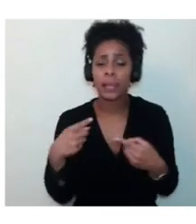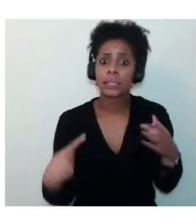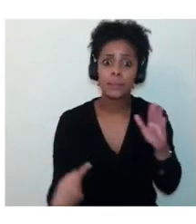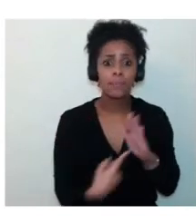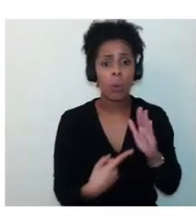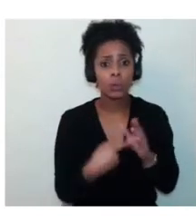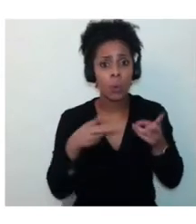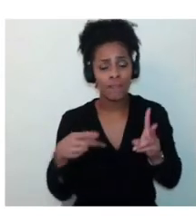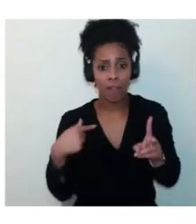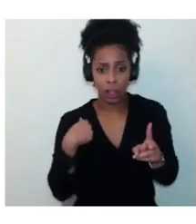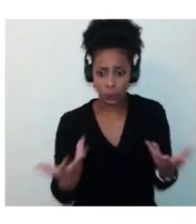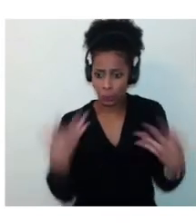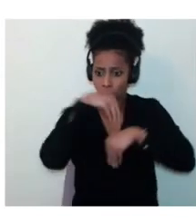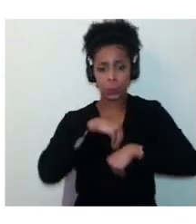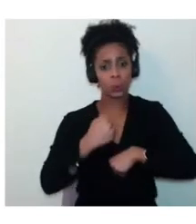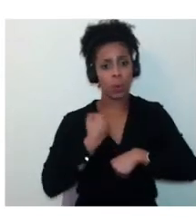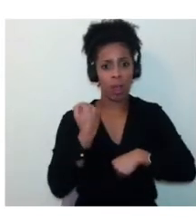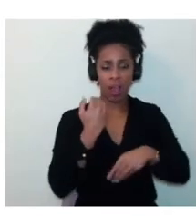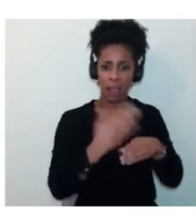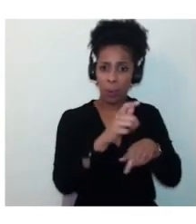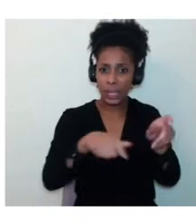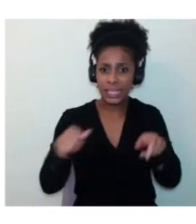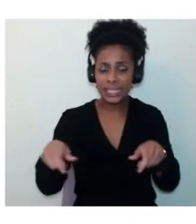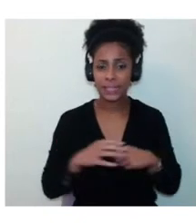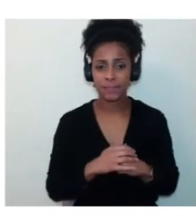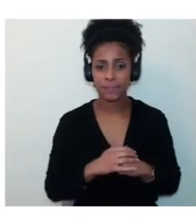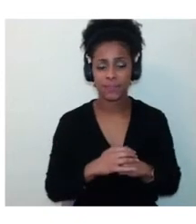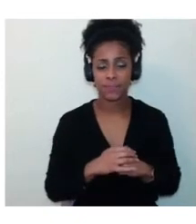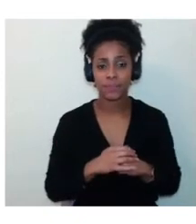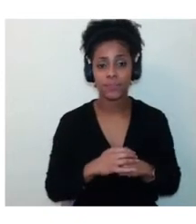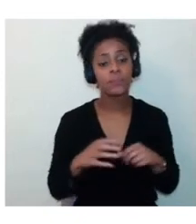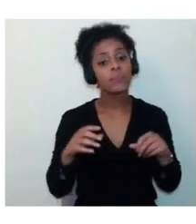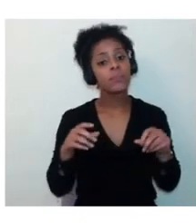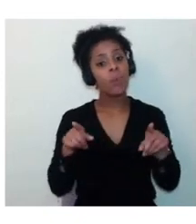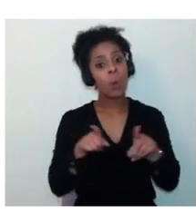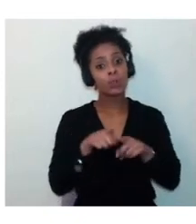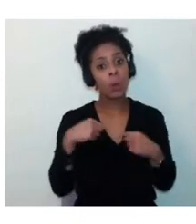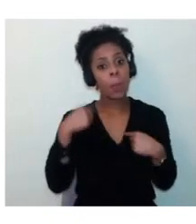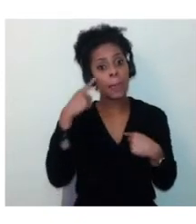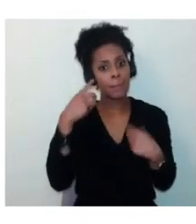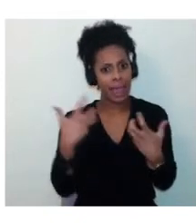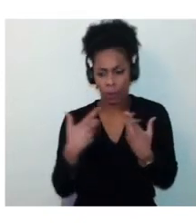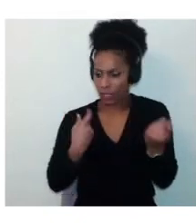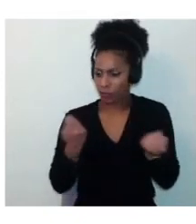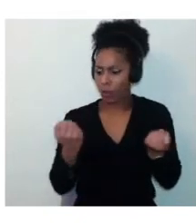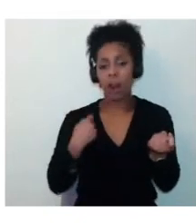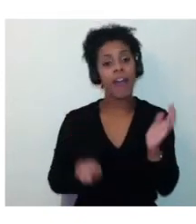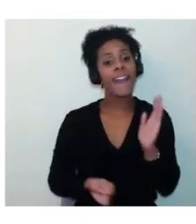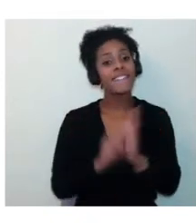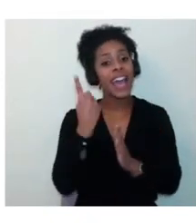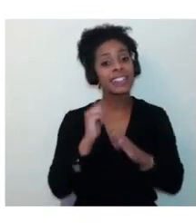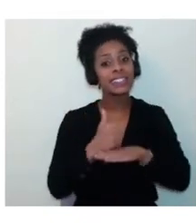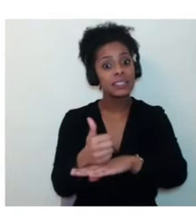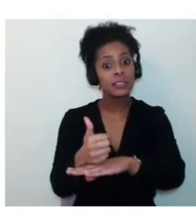took action to evolve our approach to events. And actually, today, accessibility is such a